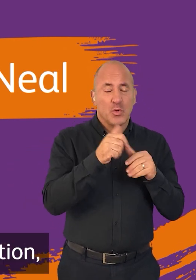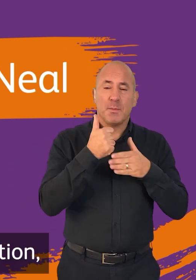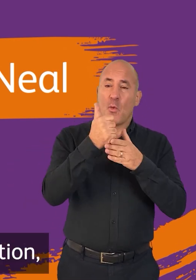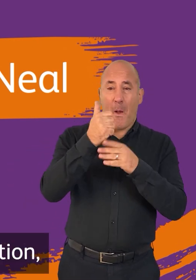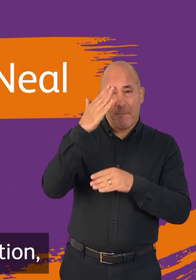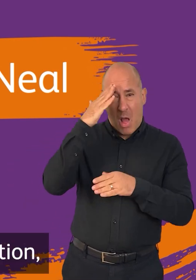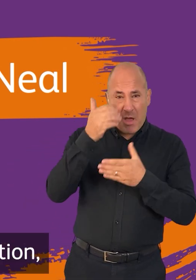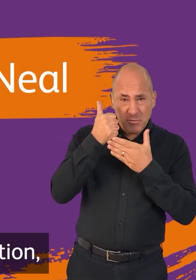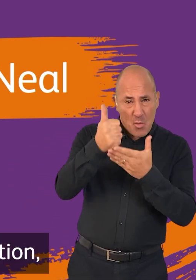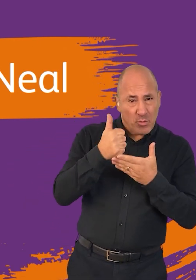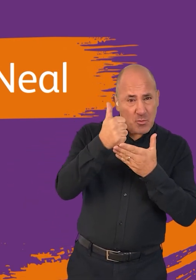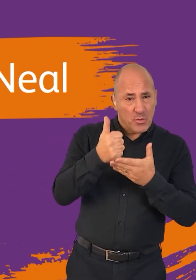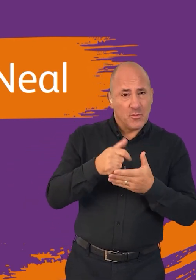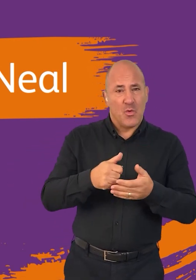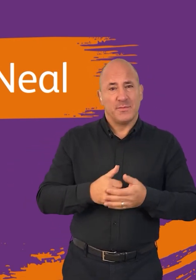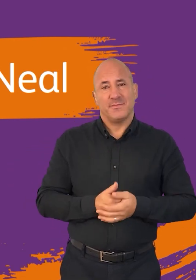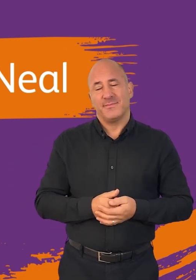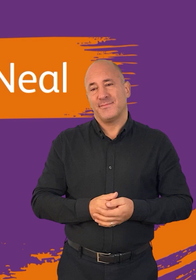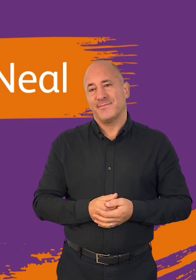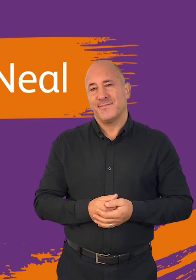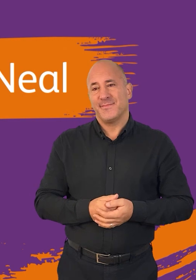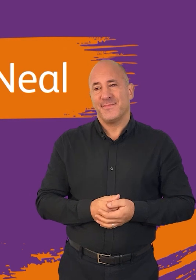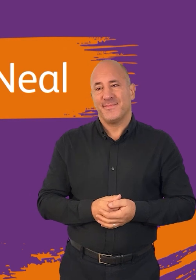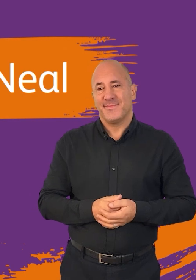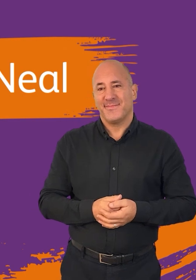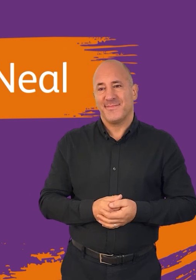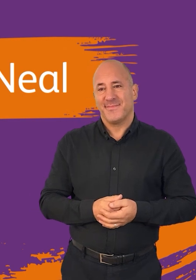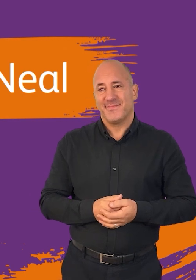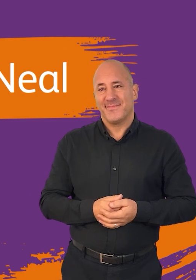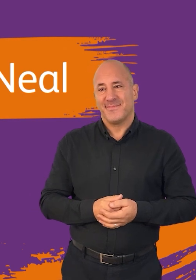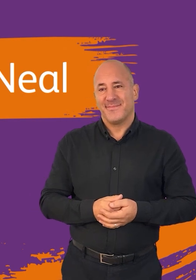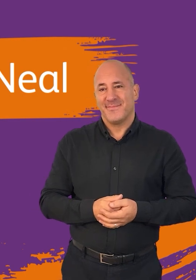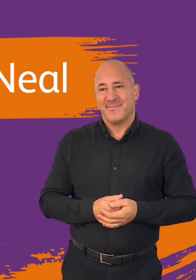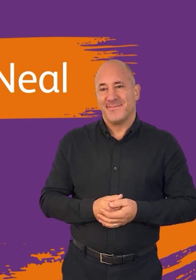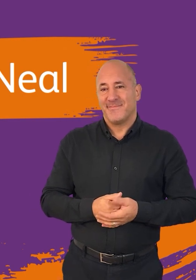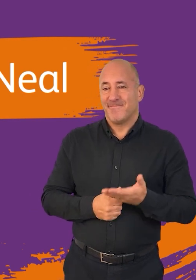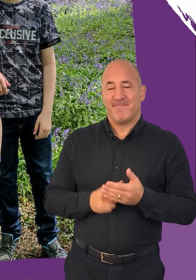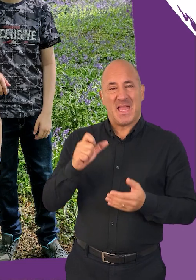during her catheterisation, as well as supporting his mum.